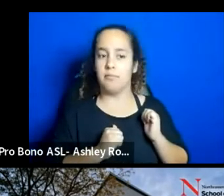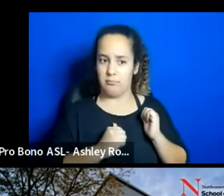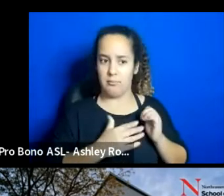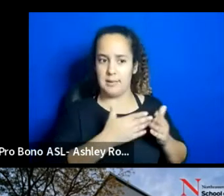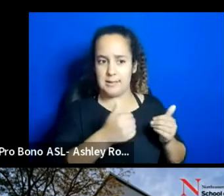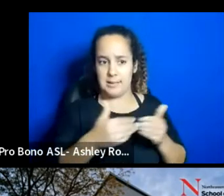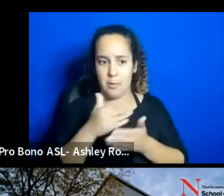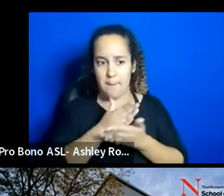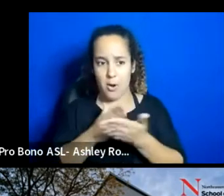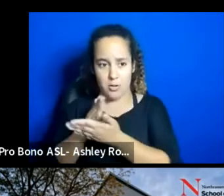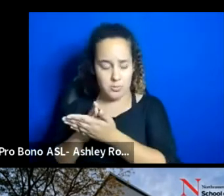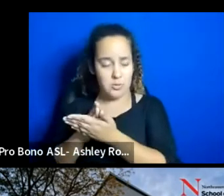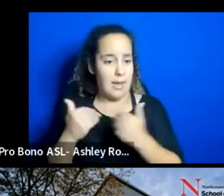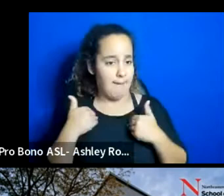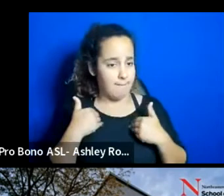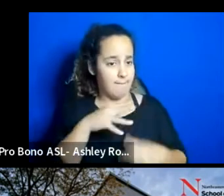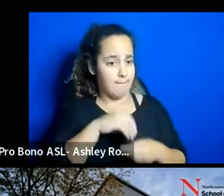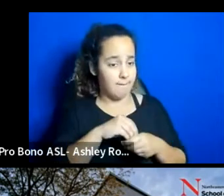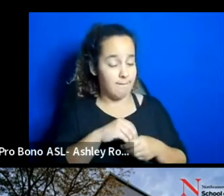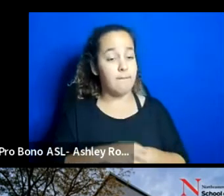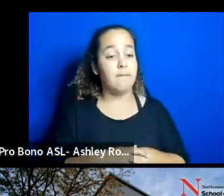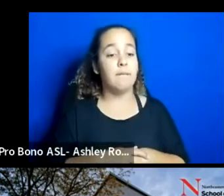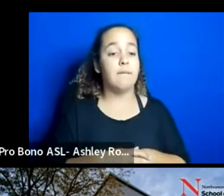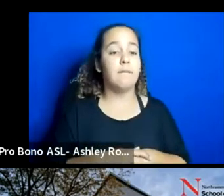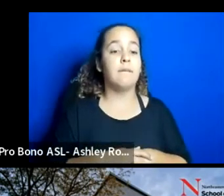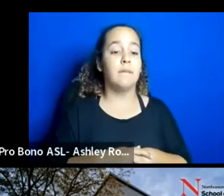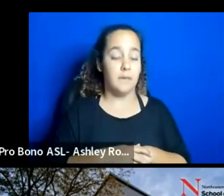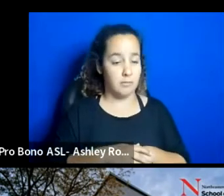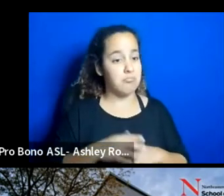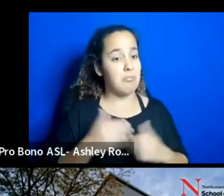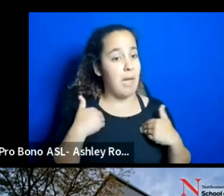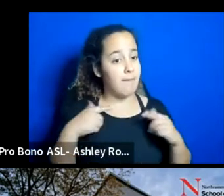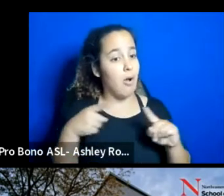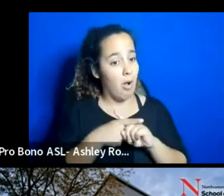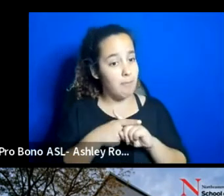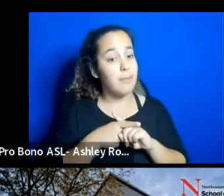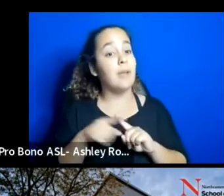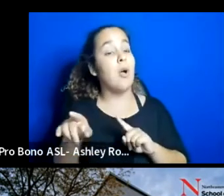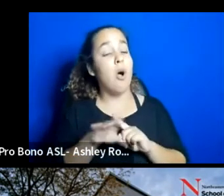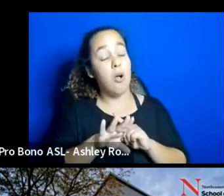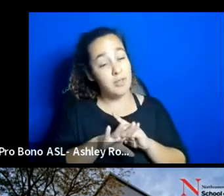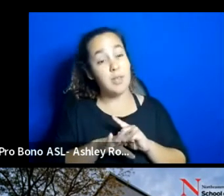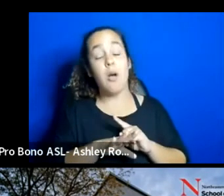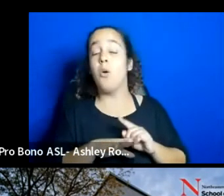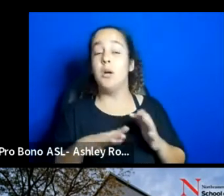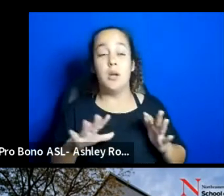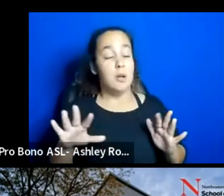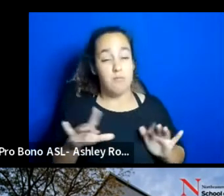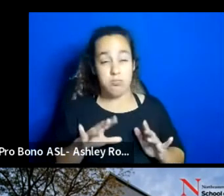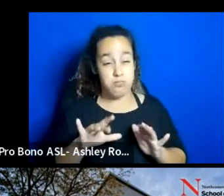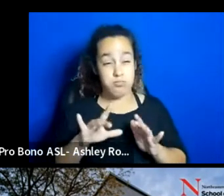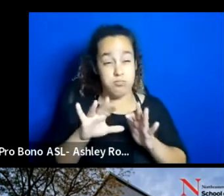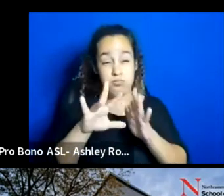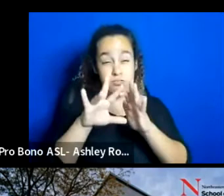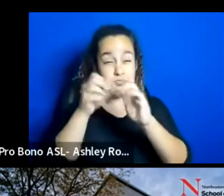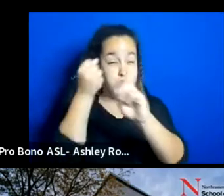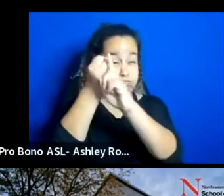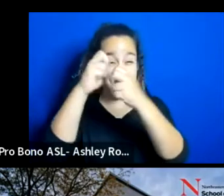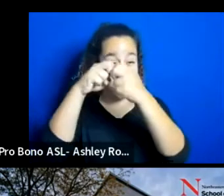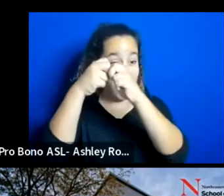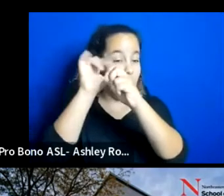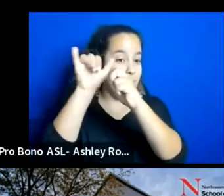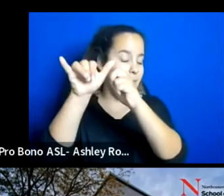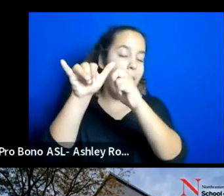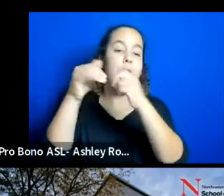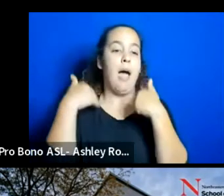theatrical performance of different elements with conflict, climax, and the drama of litigation. Salter seems to acknowledge this